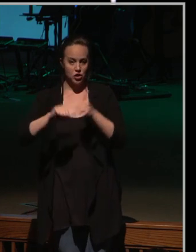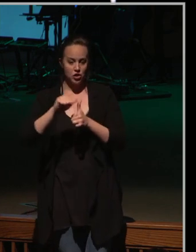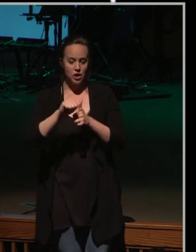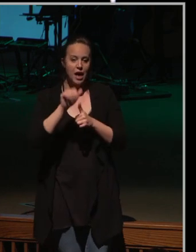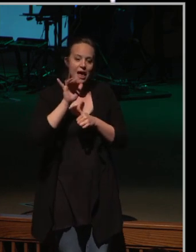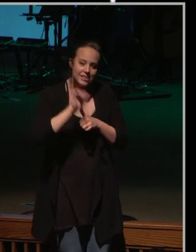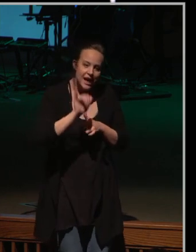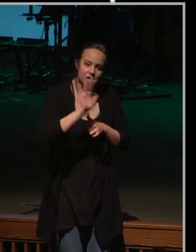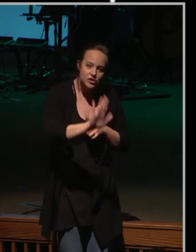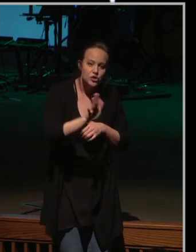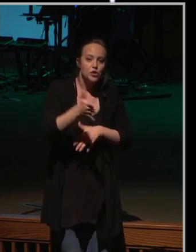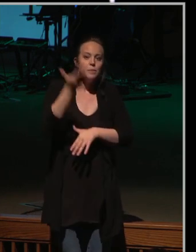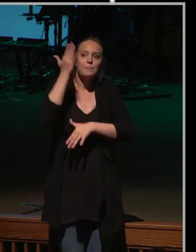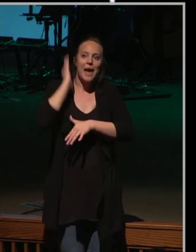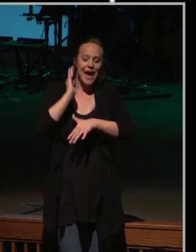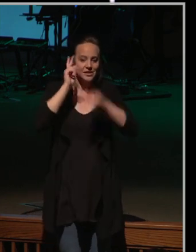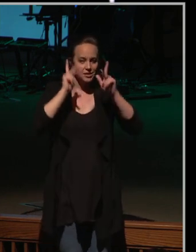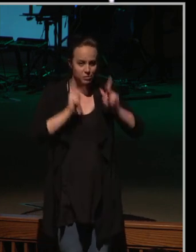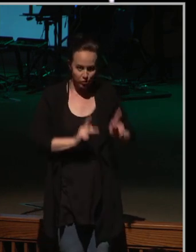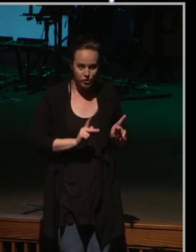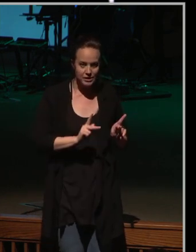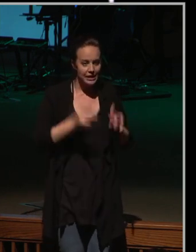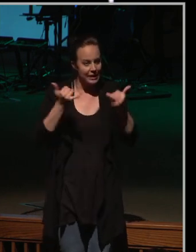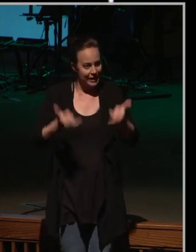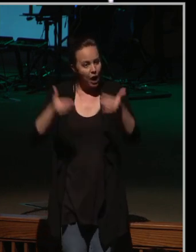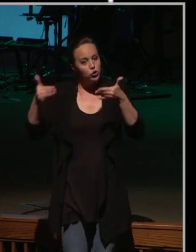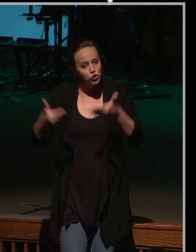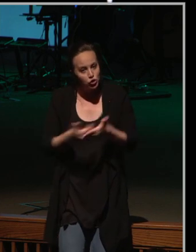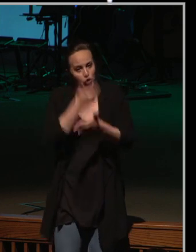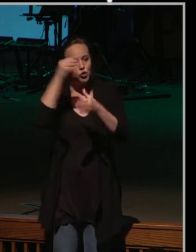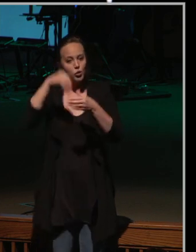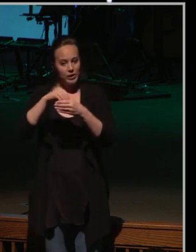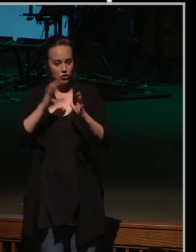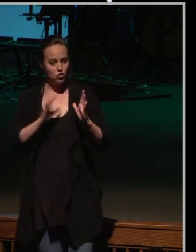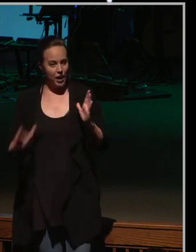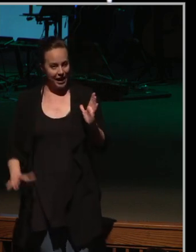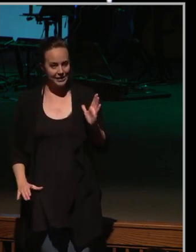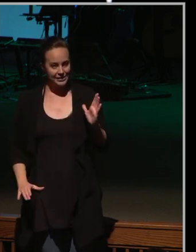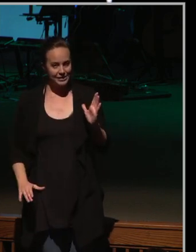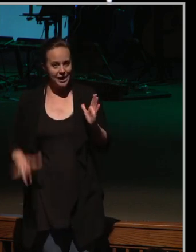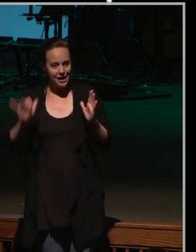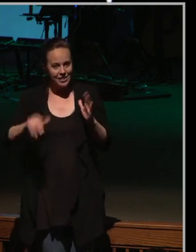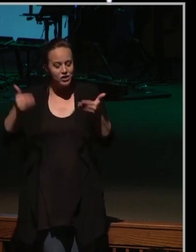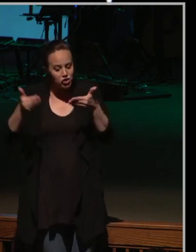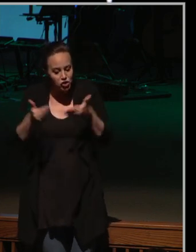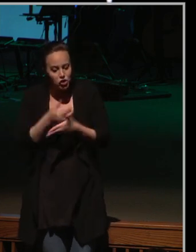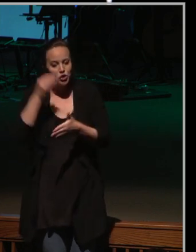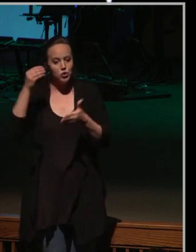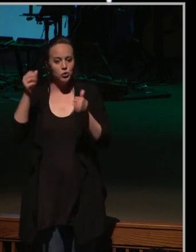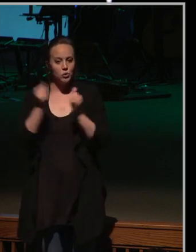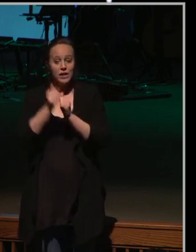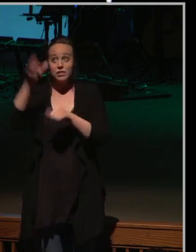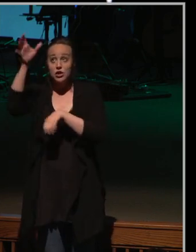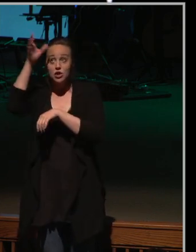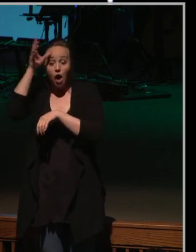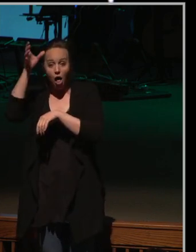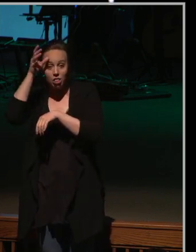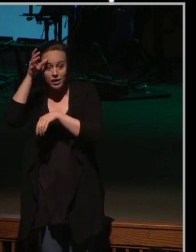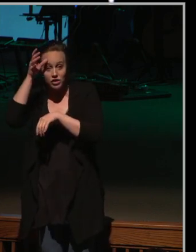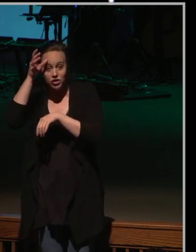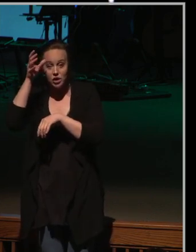self with its practices, and have put on the new self, which is being renewed in knowledge after the image of its